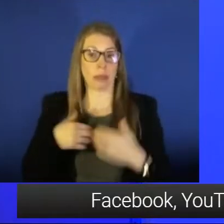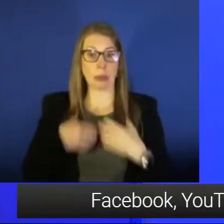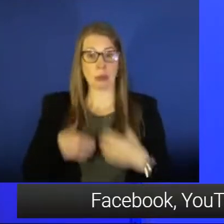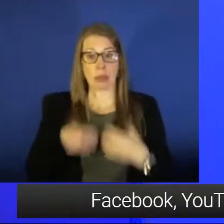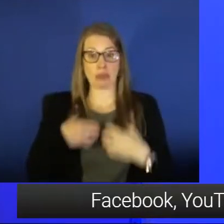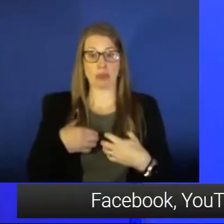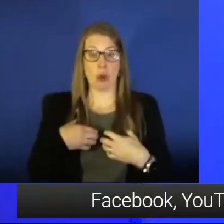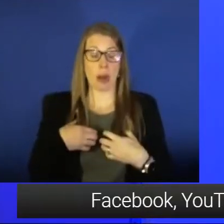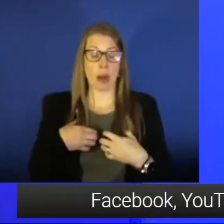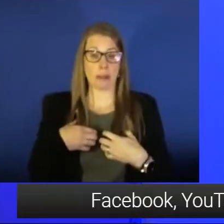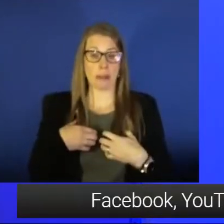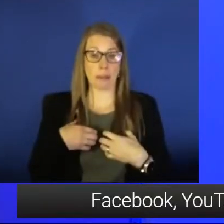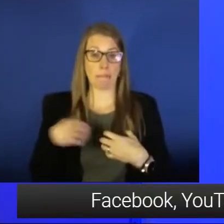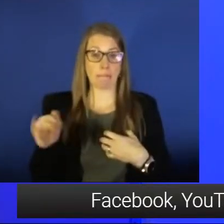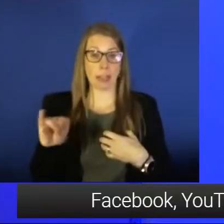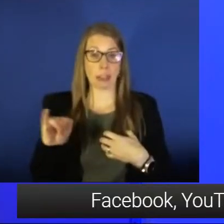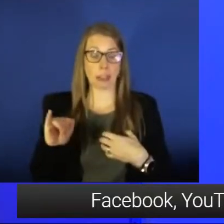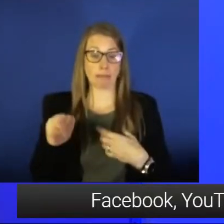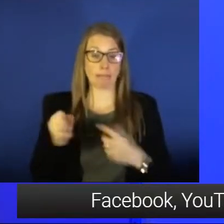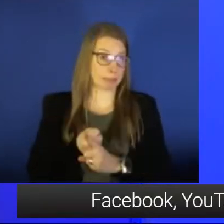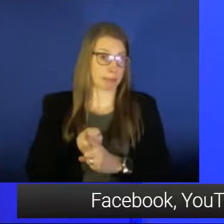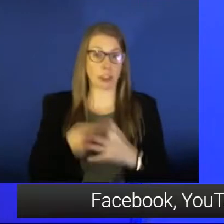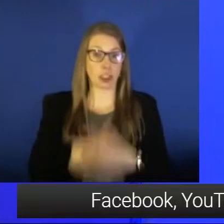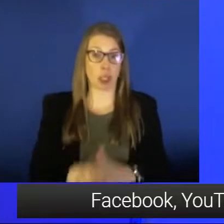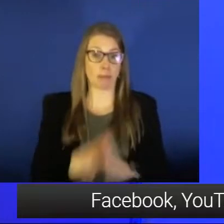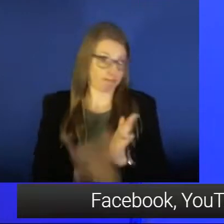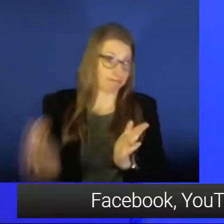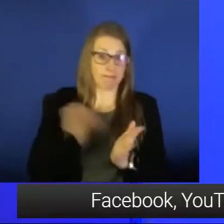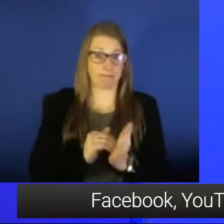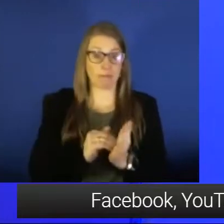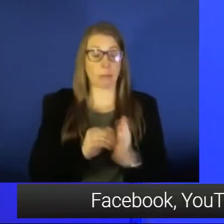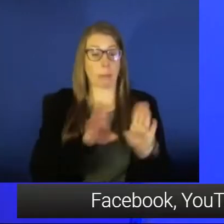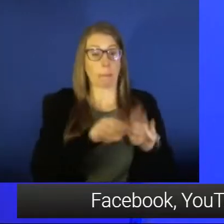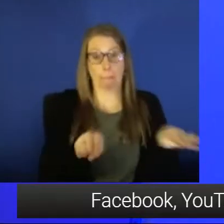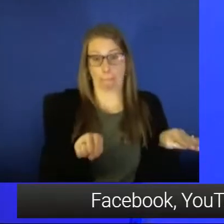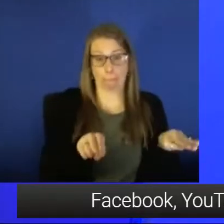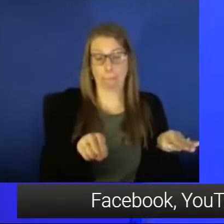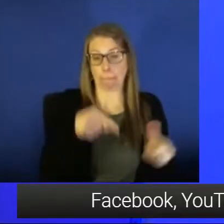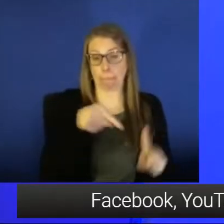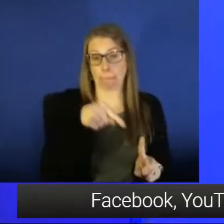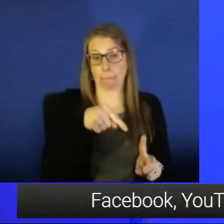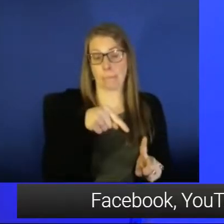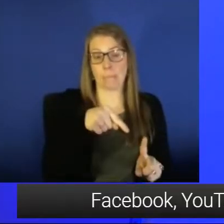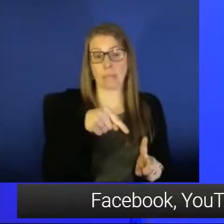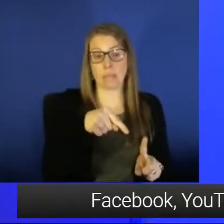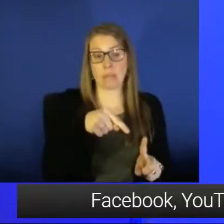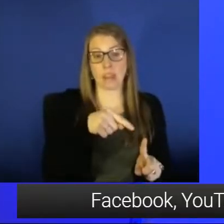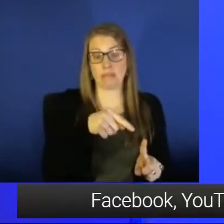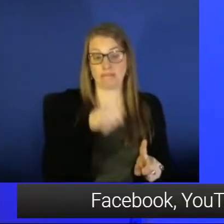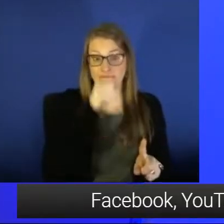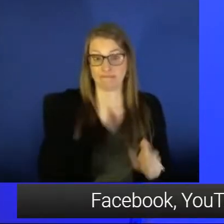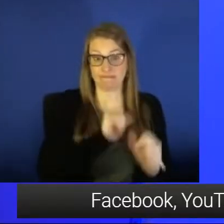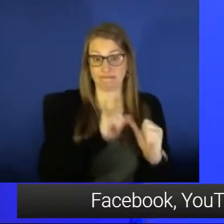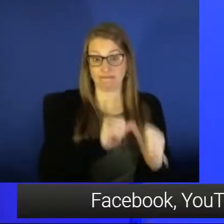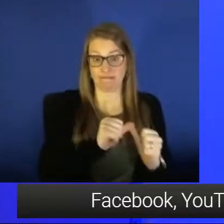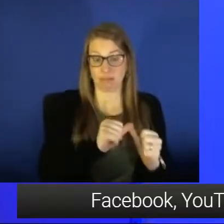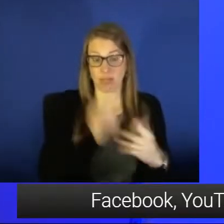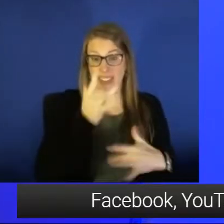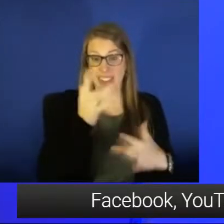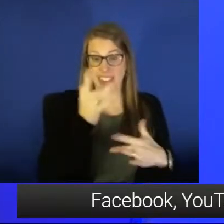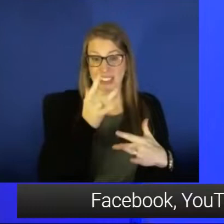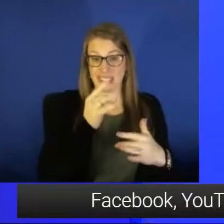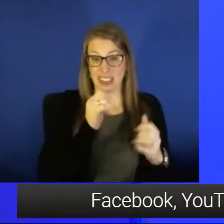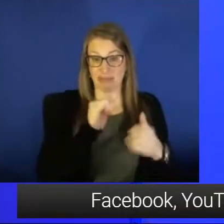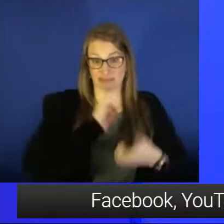off. So in the pediatric side, not all of them go on to have a chronic illness with it. It just